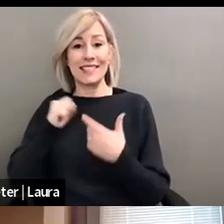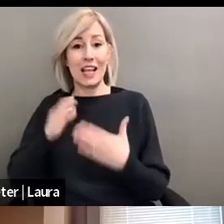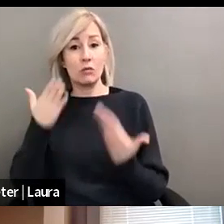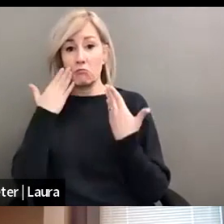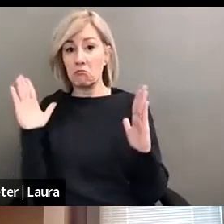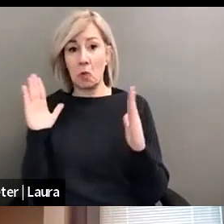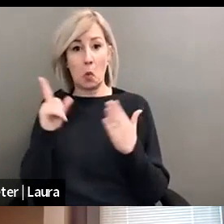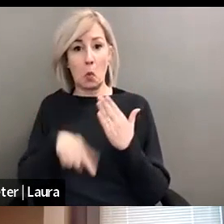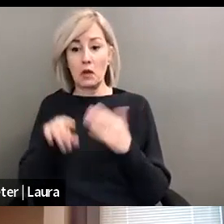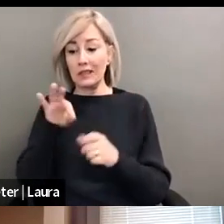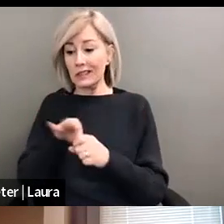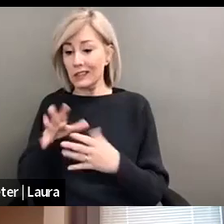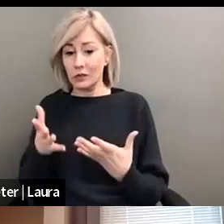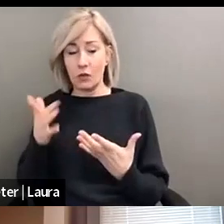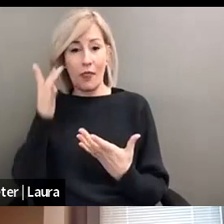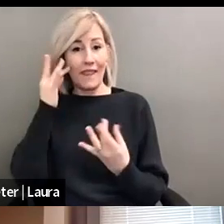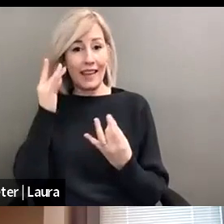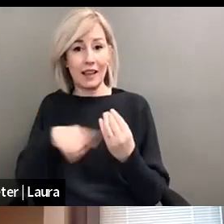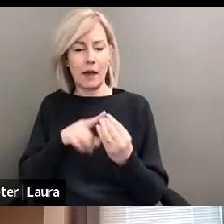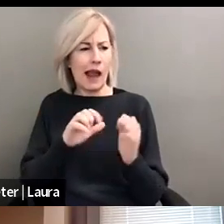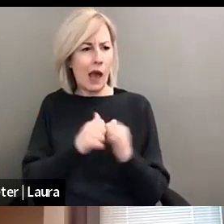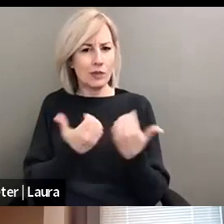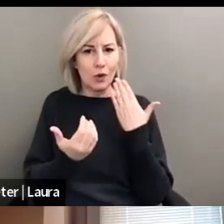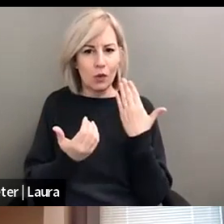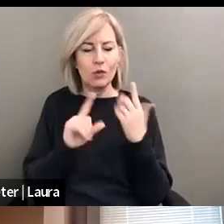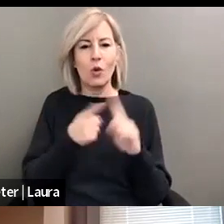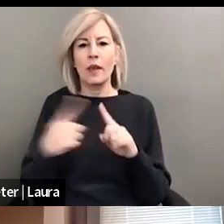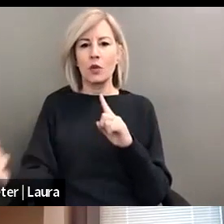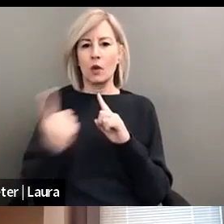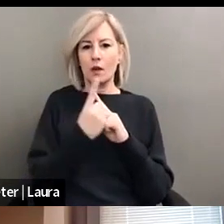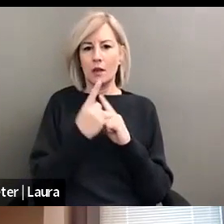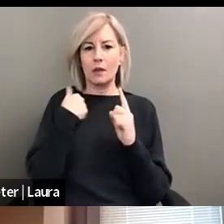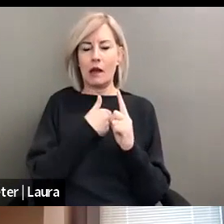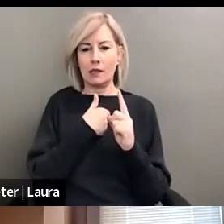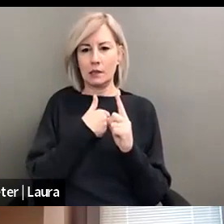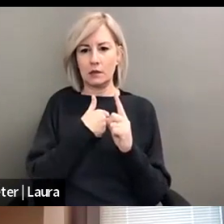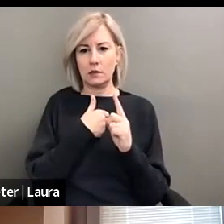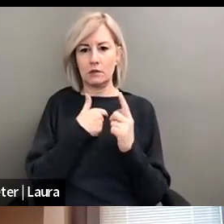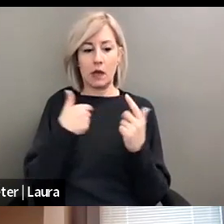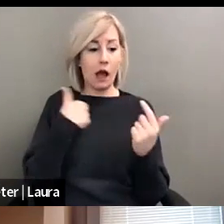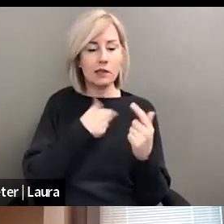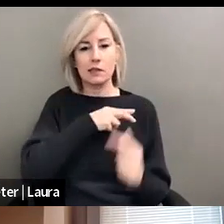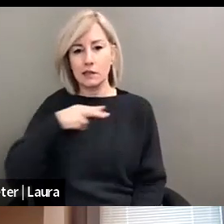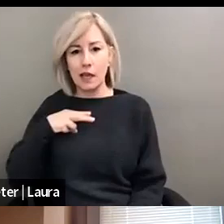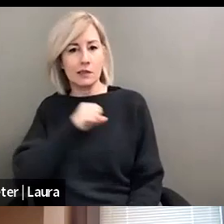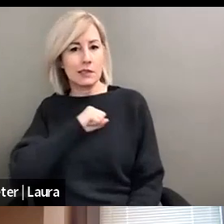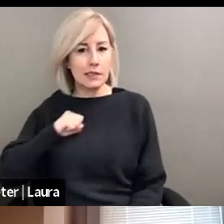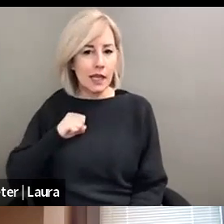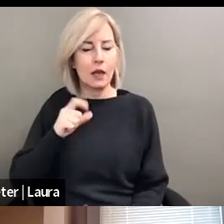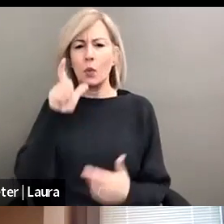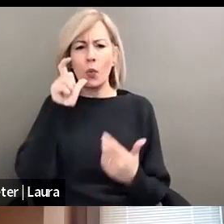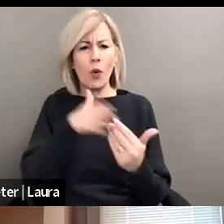about, how does he know? So when you come to us, whether it be us, the House, the Senate, whomever you